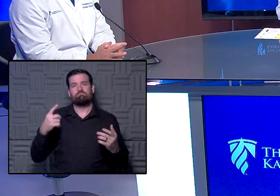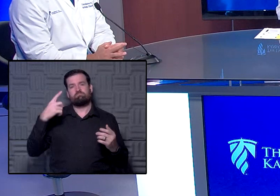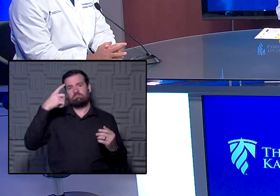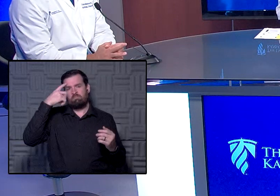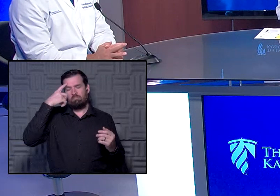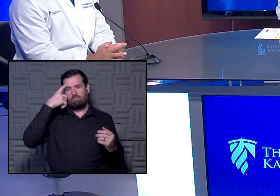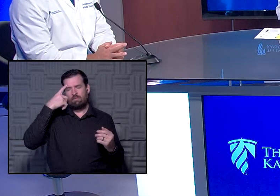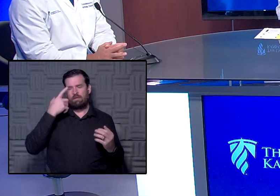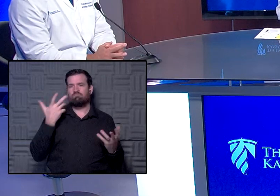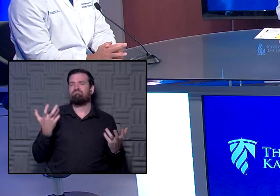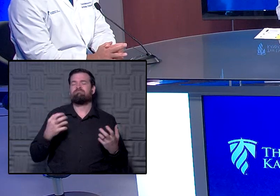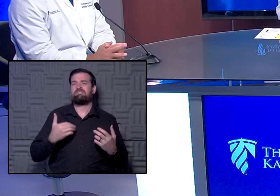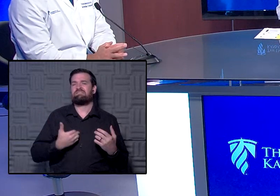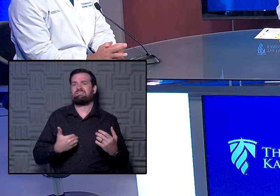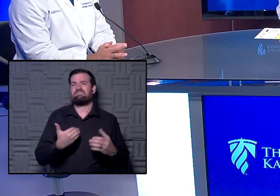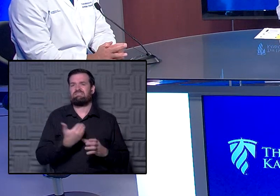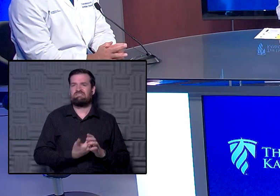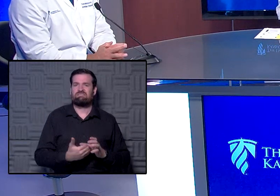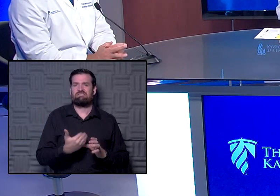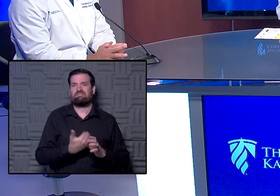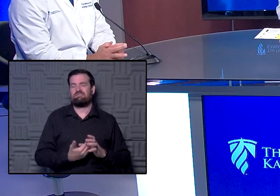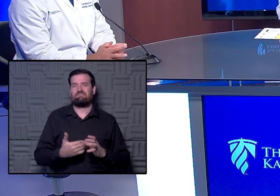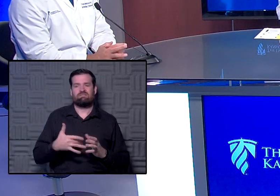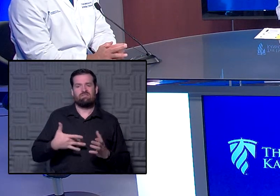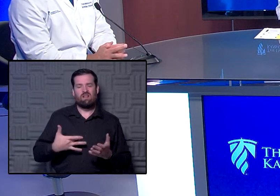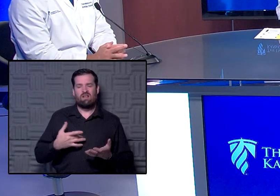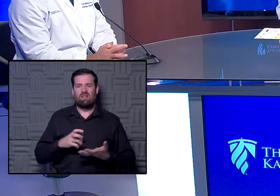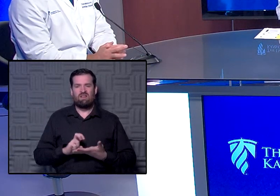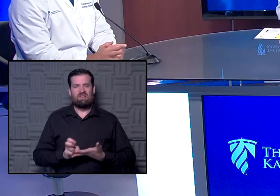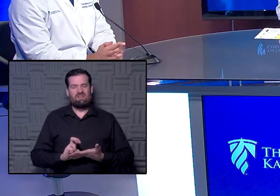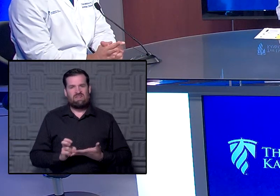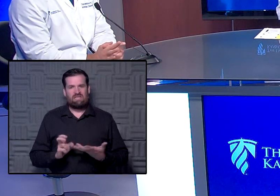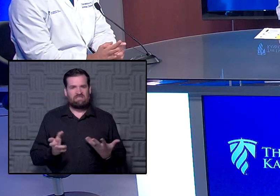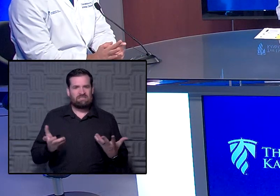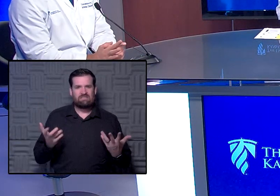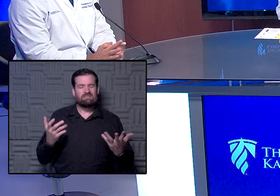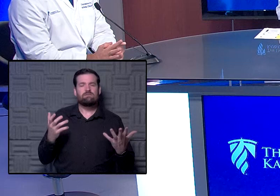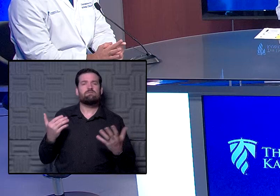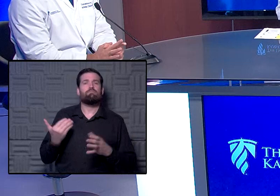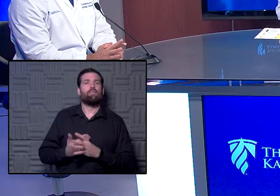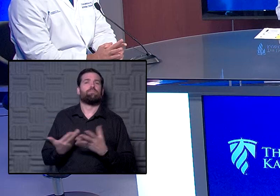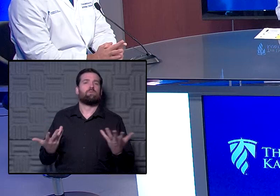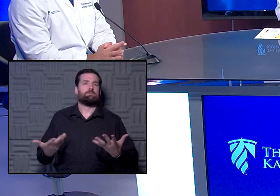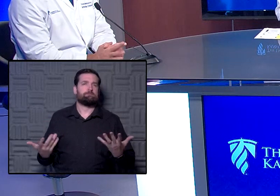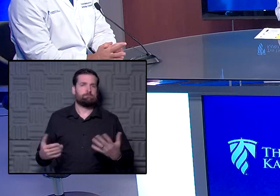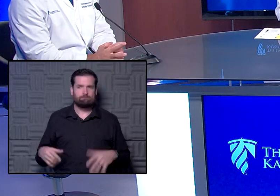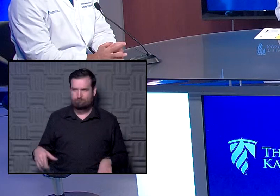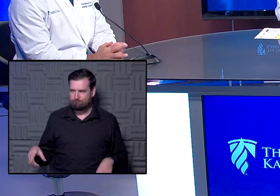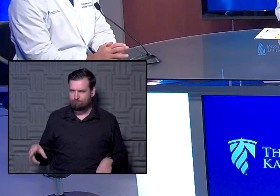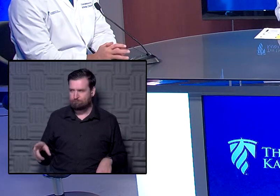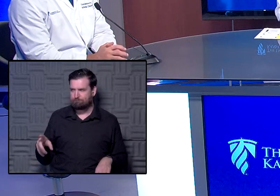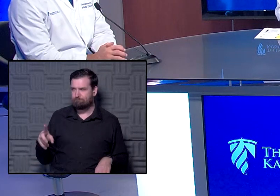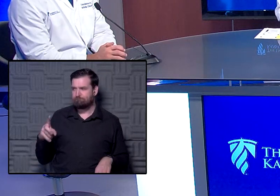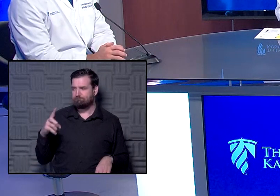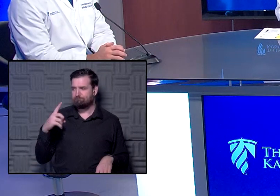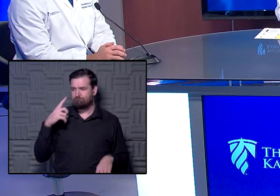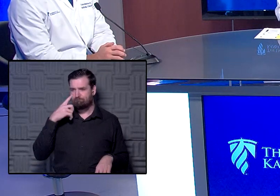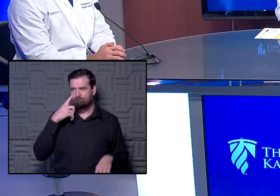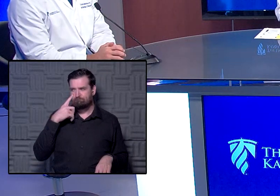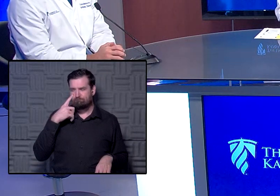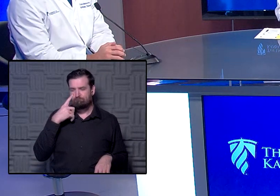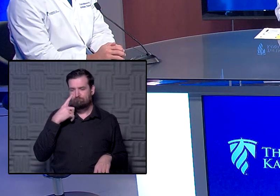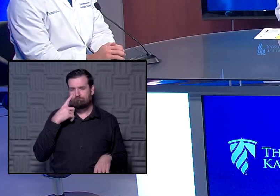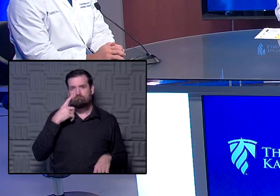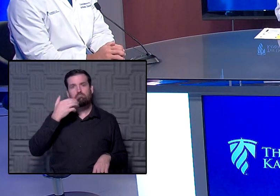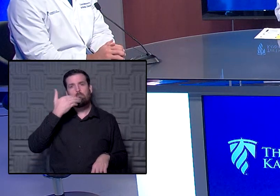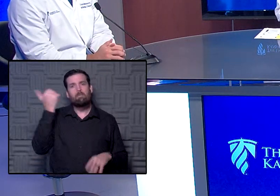about what bothers you or what's keeping you up at night, tell us a little bit more about how you think we can help